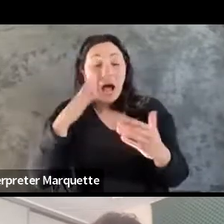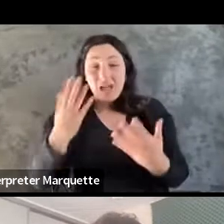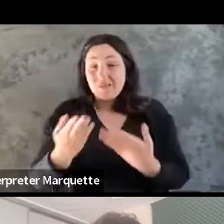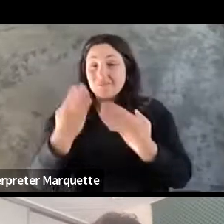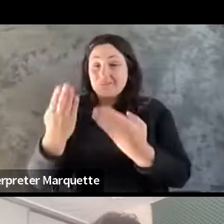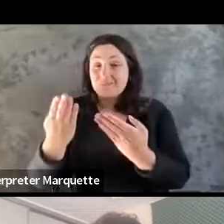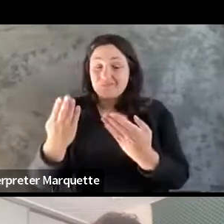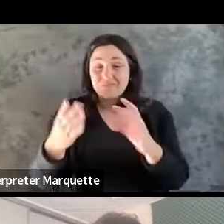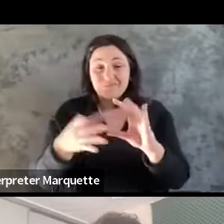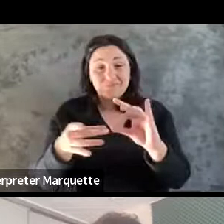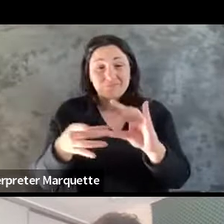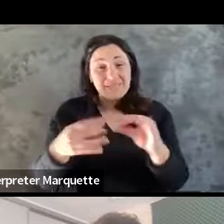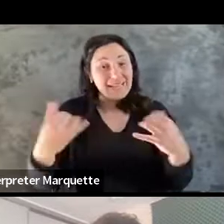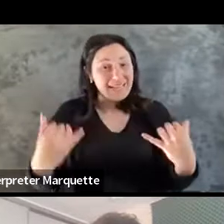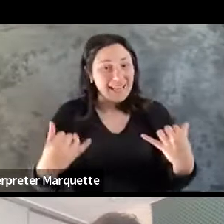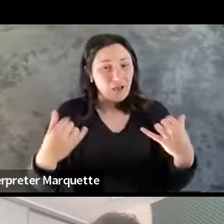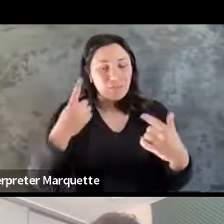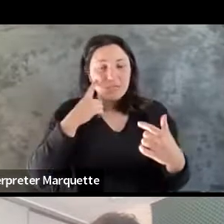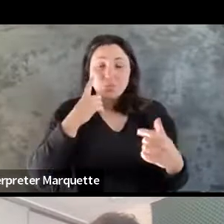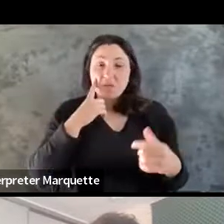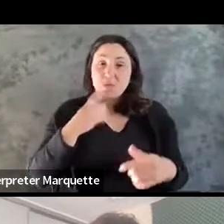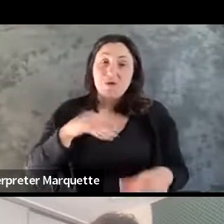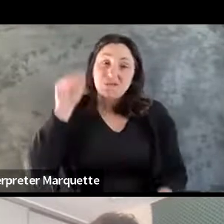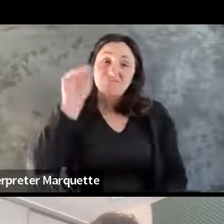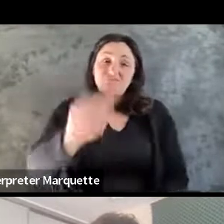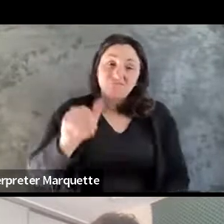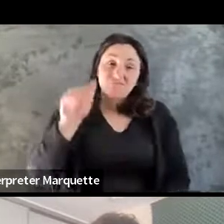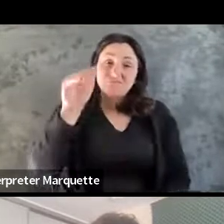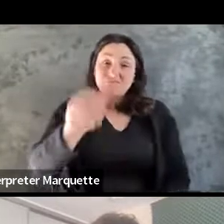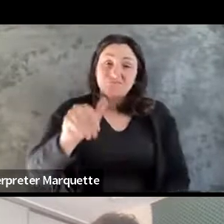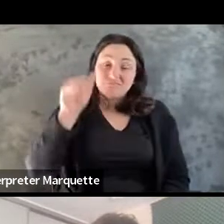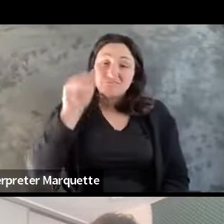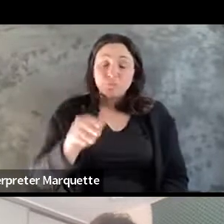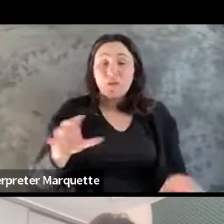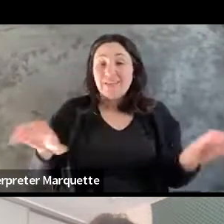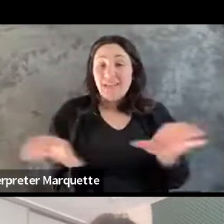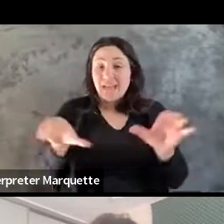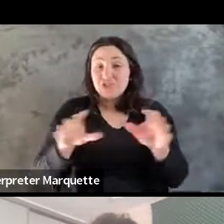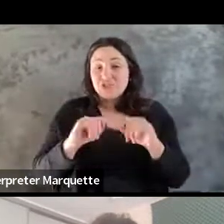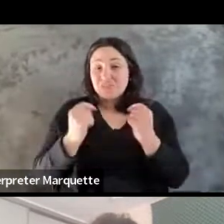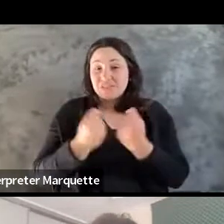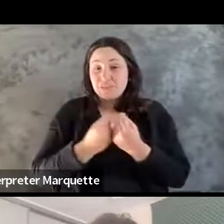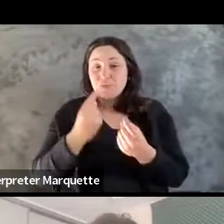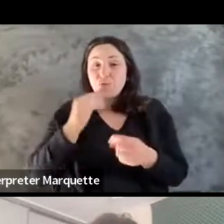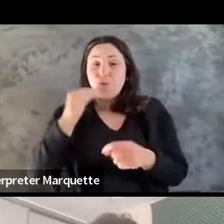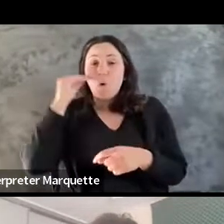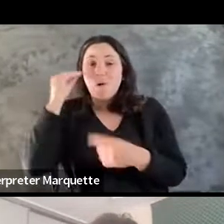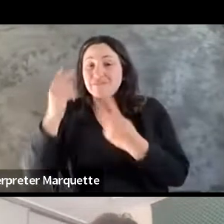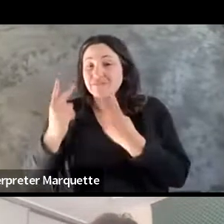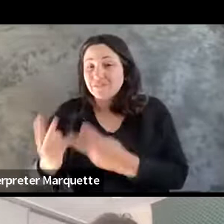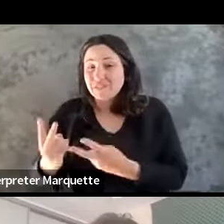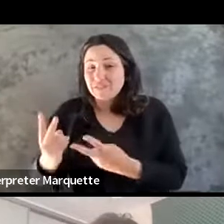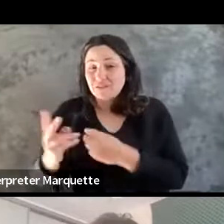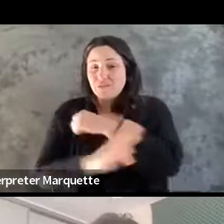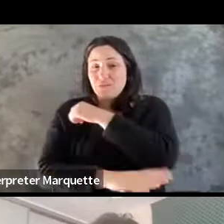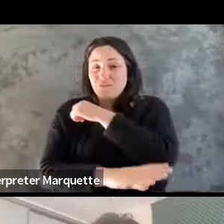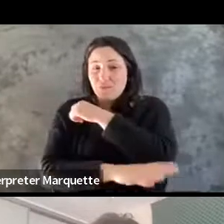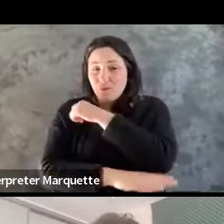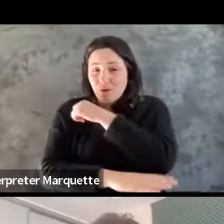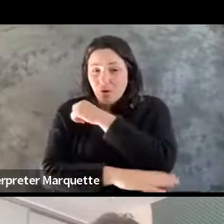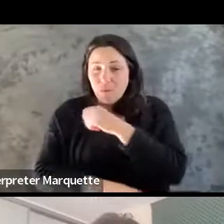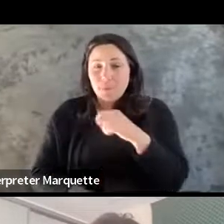on student attendance. We're going to have action teams that'll be doing home visits in the fall, and we need folks to be